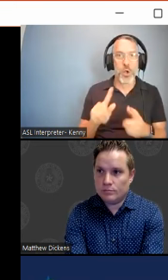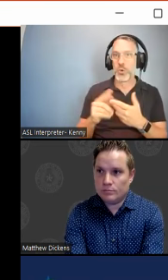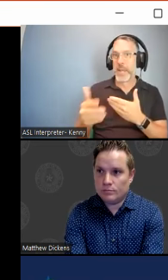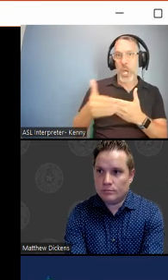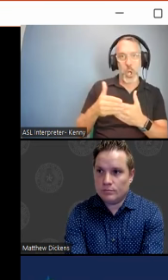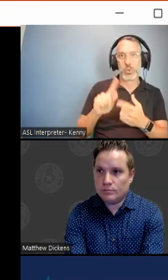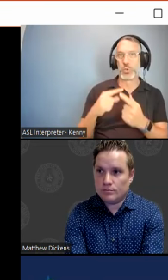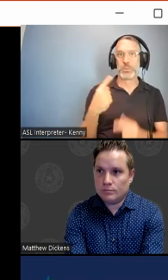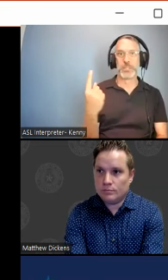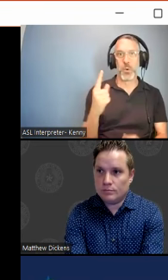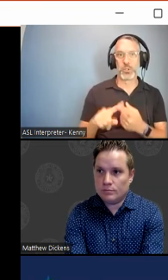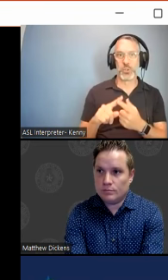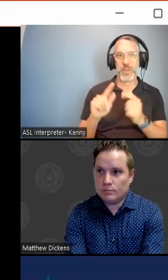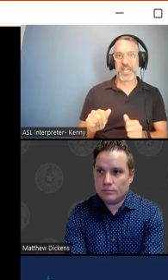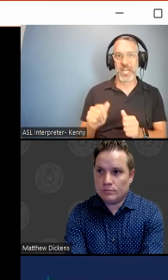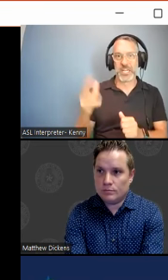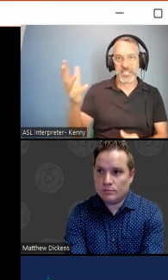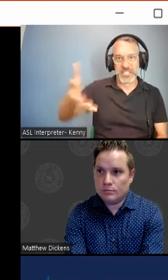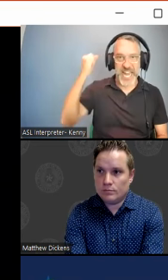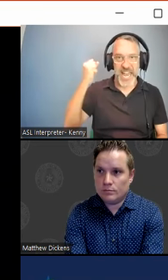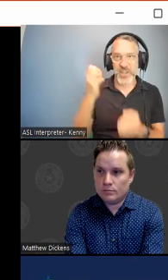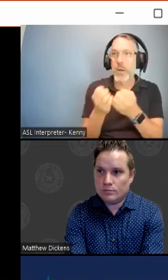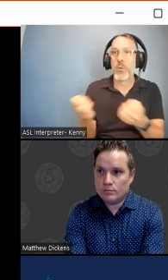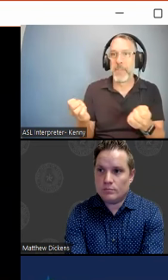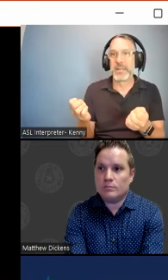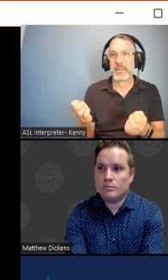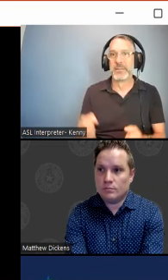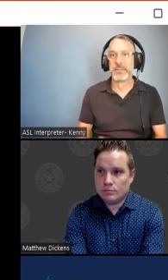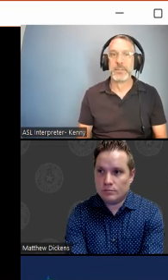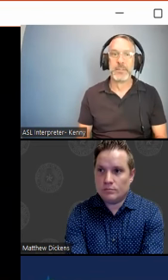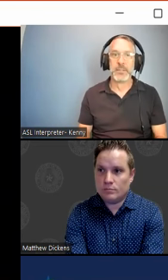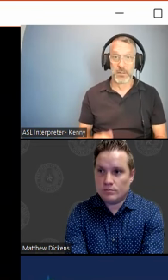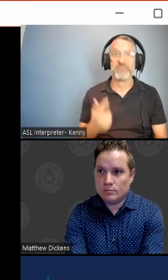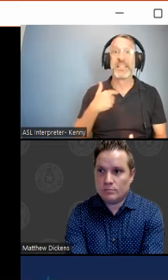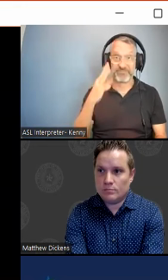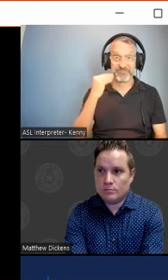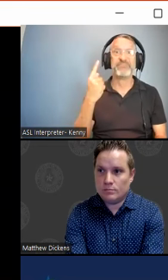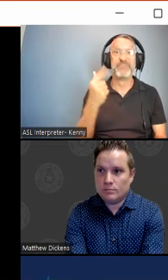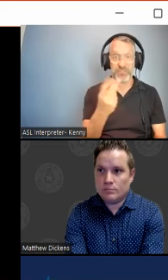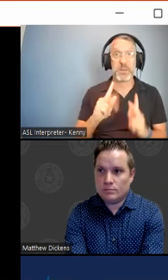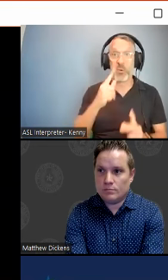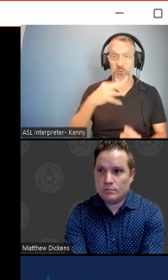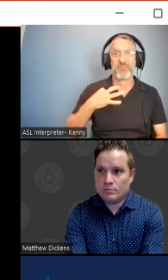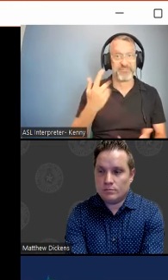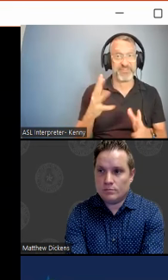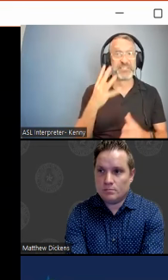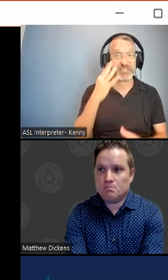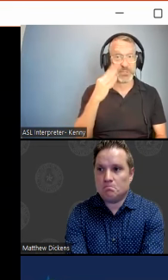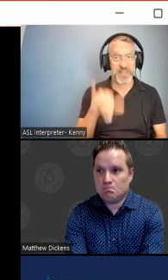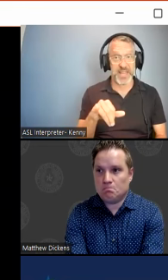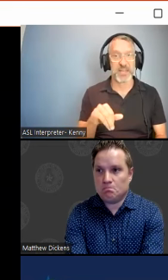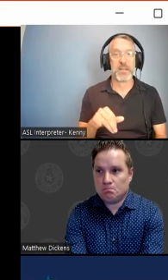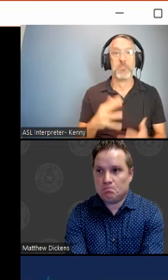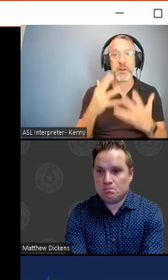to someone to where they can snatch that equipment out of your hand. We've had that happen to a couple of volunteers, but fortunately we